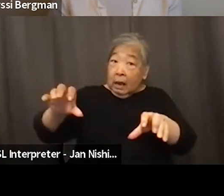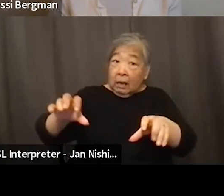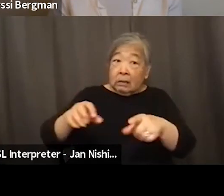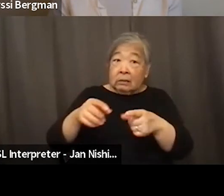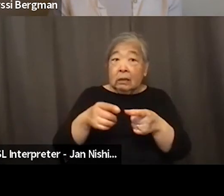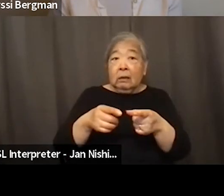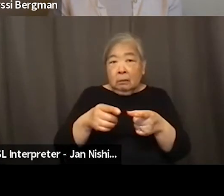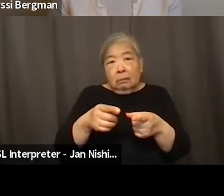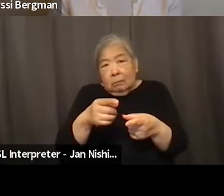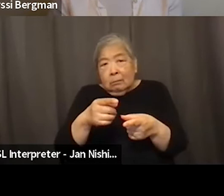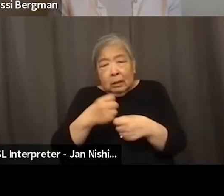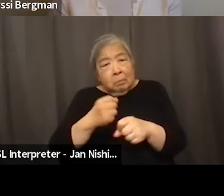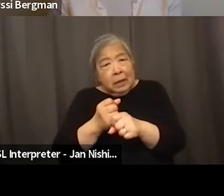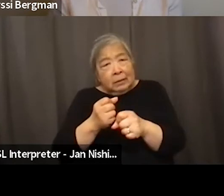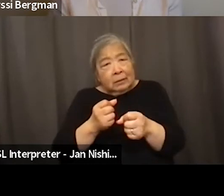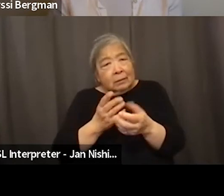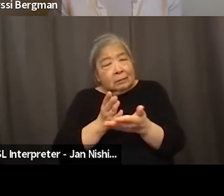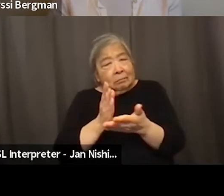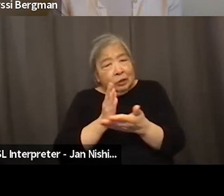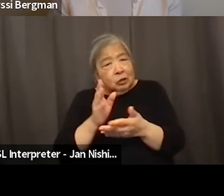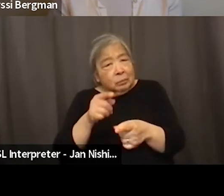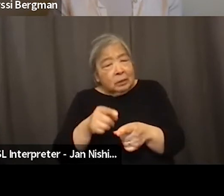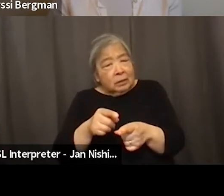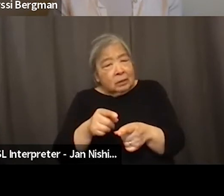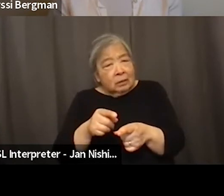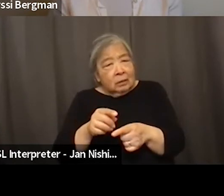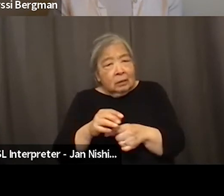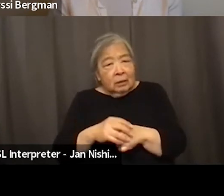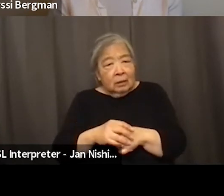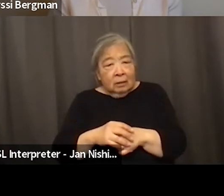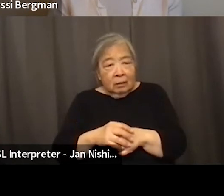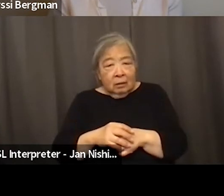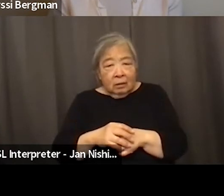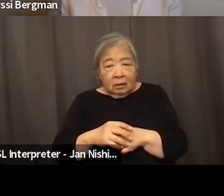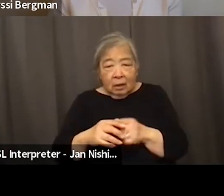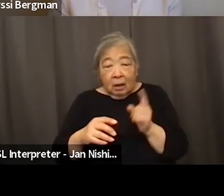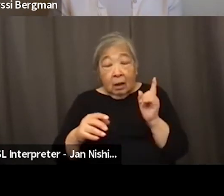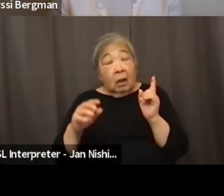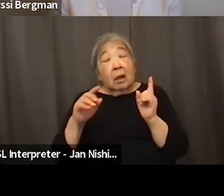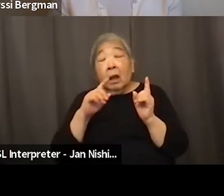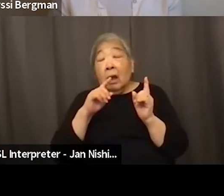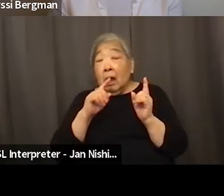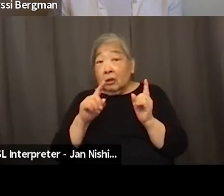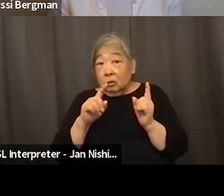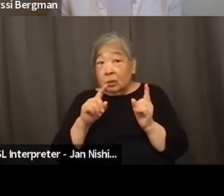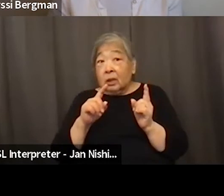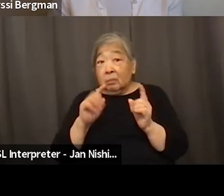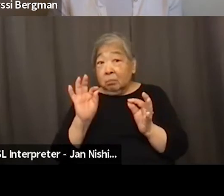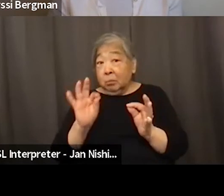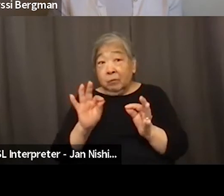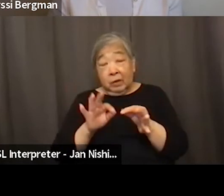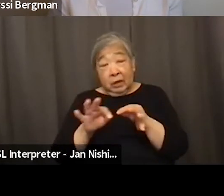that makes sense. Absolutely, that was perfect. And it actually cues me up into my next